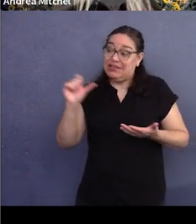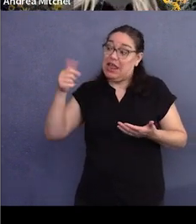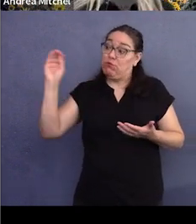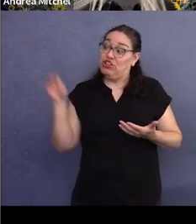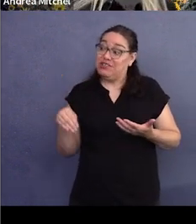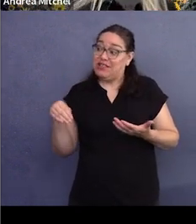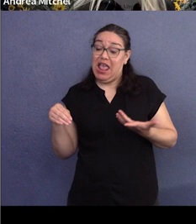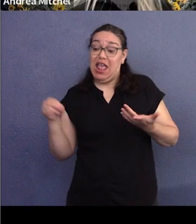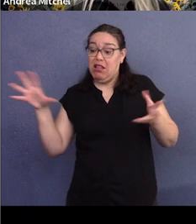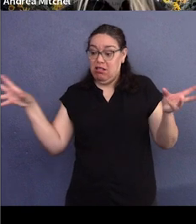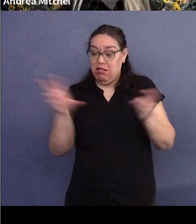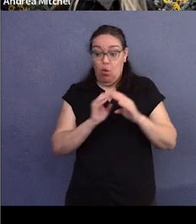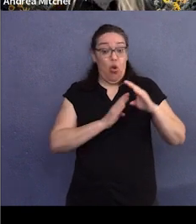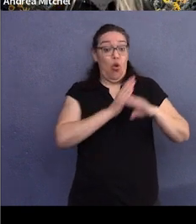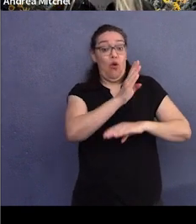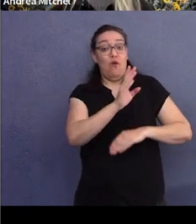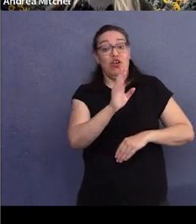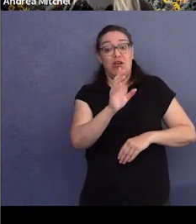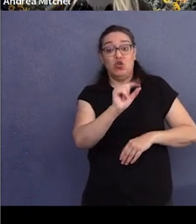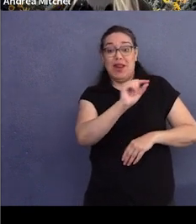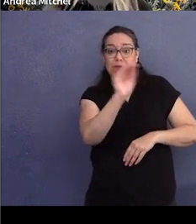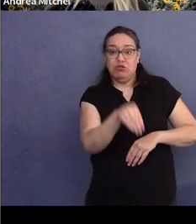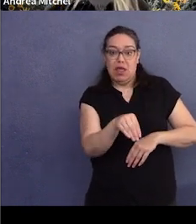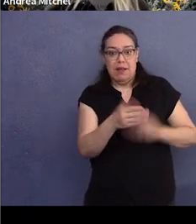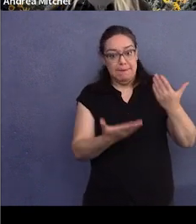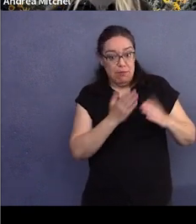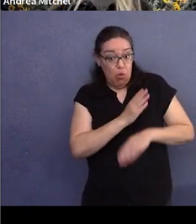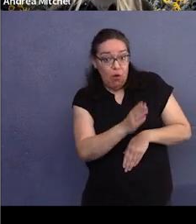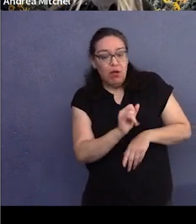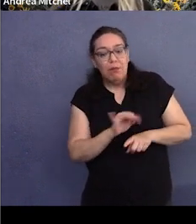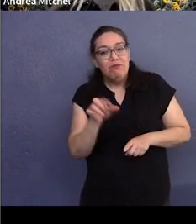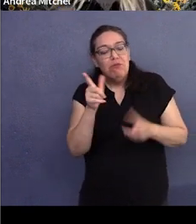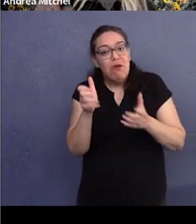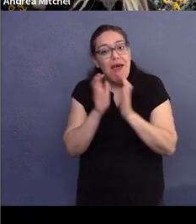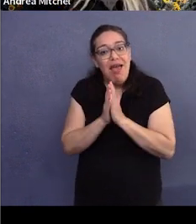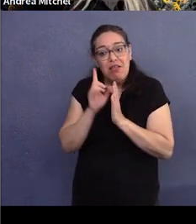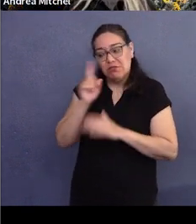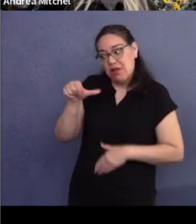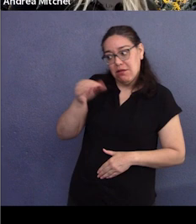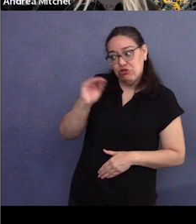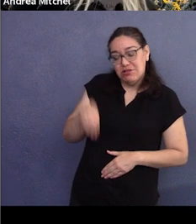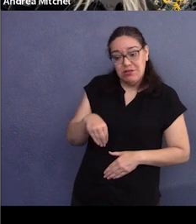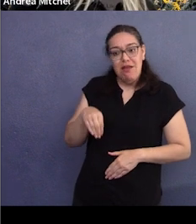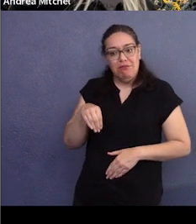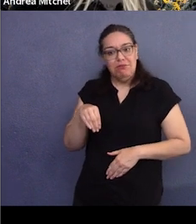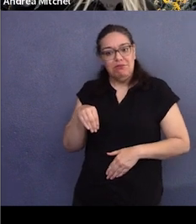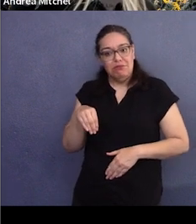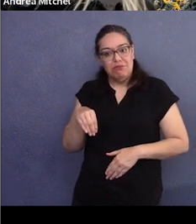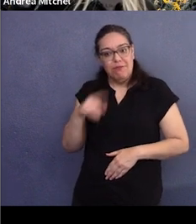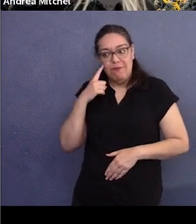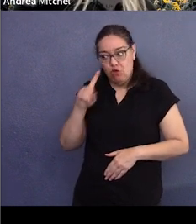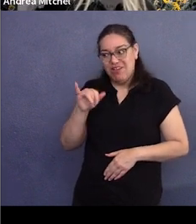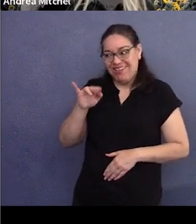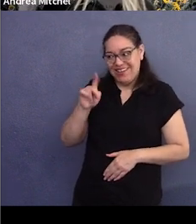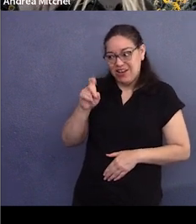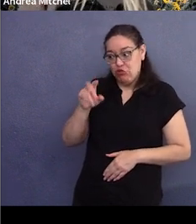20%. But if you want to ask for 10% de minimis indirect, what the total budget is of your